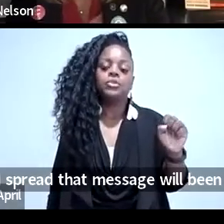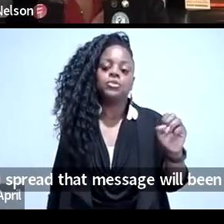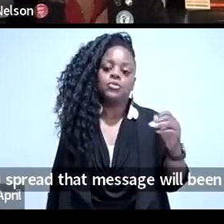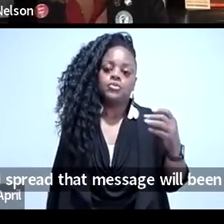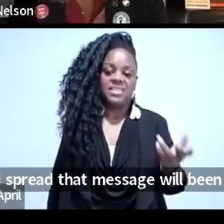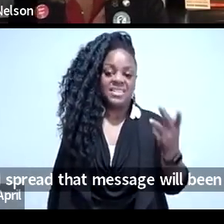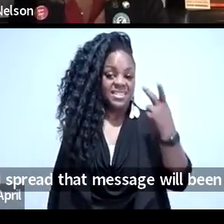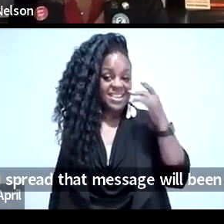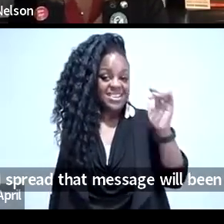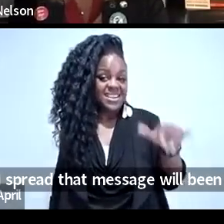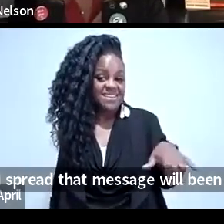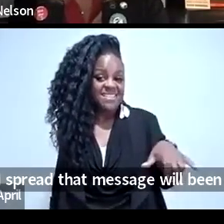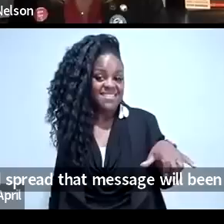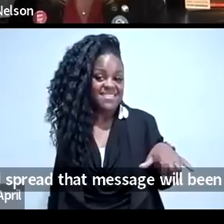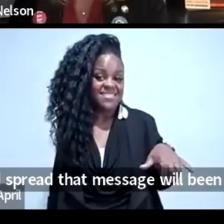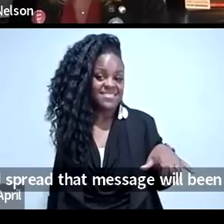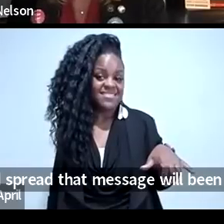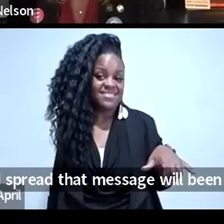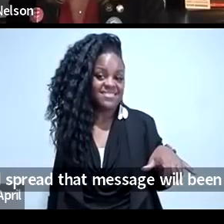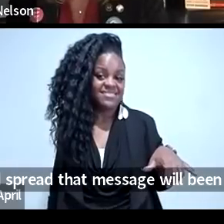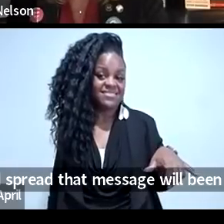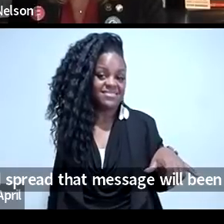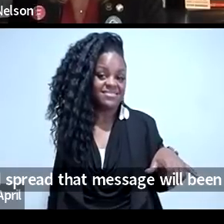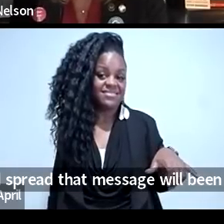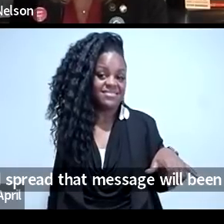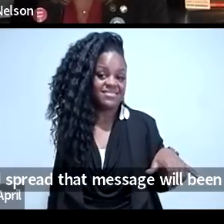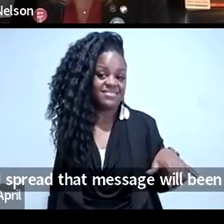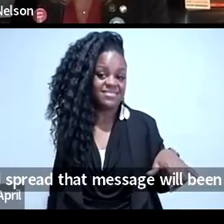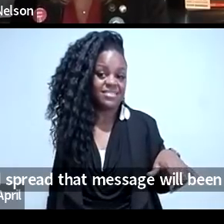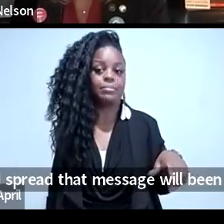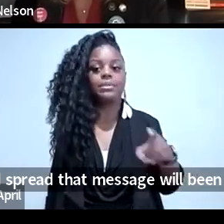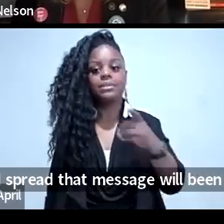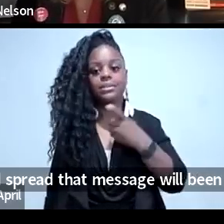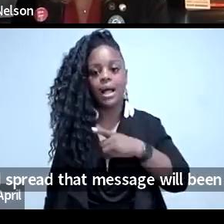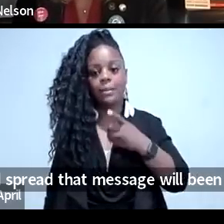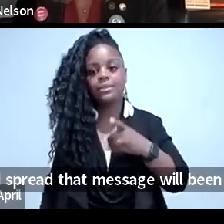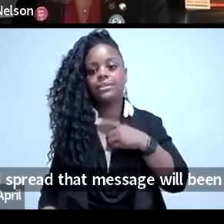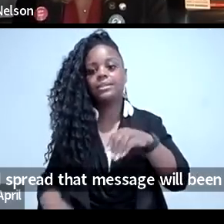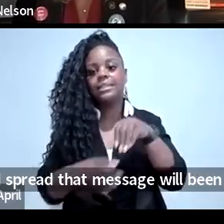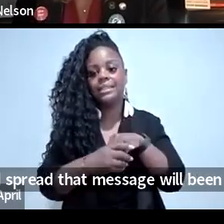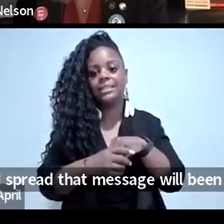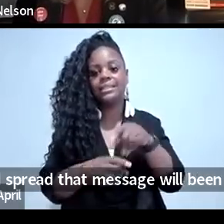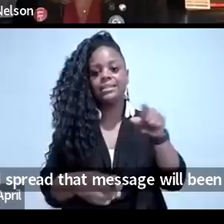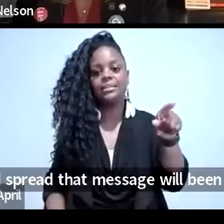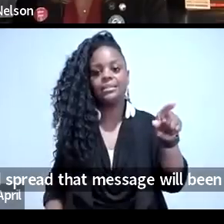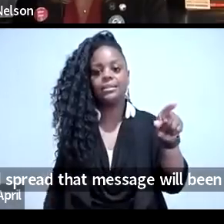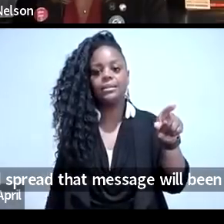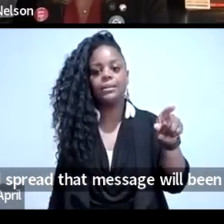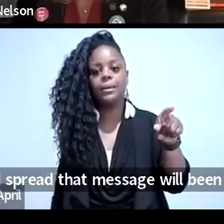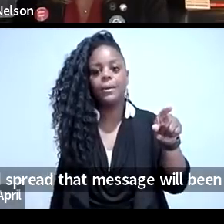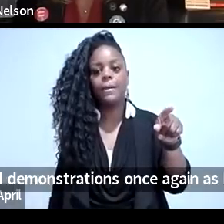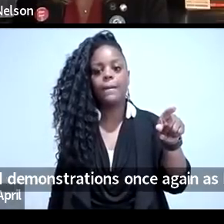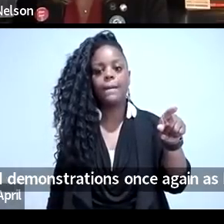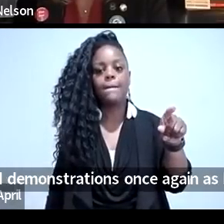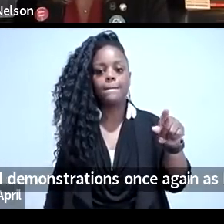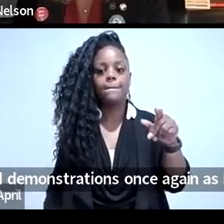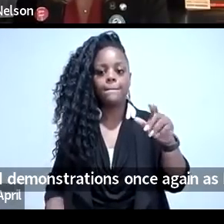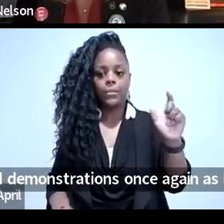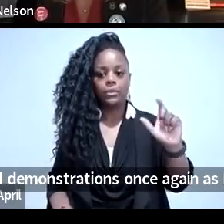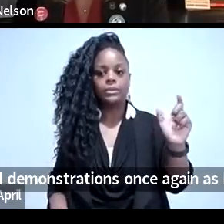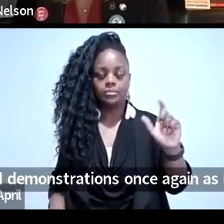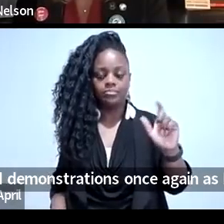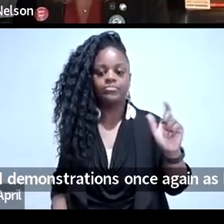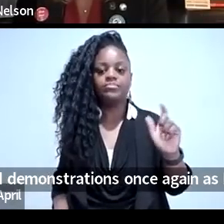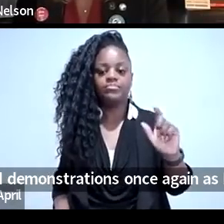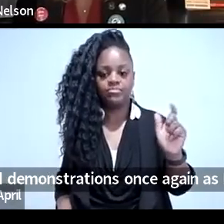Muslim community, when Amazon refused to give them proper praying time. They came together and